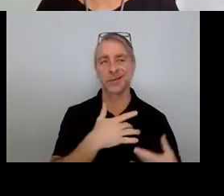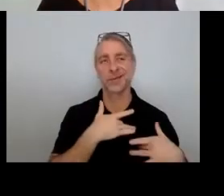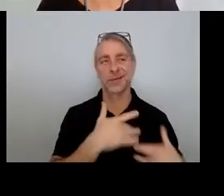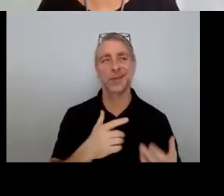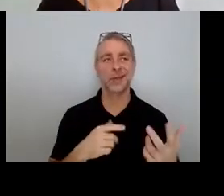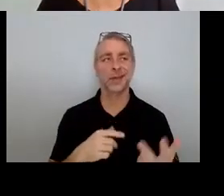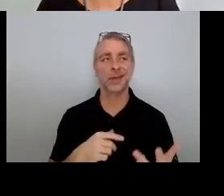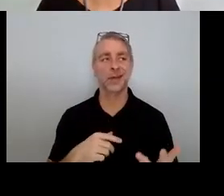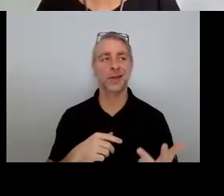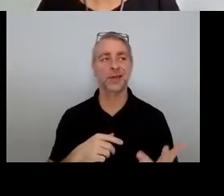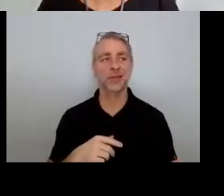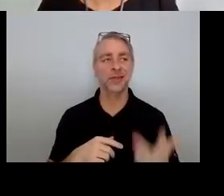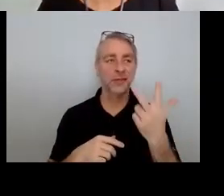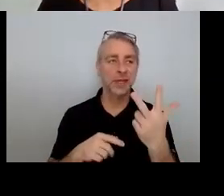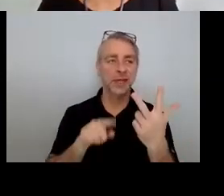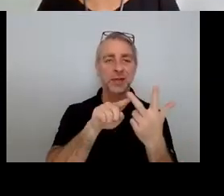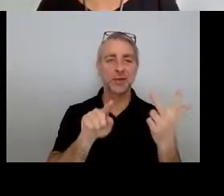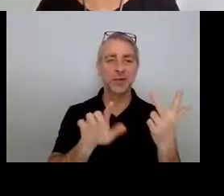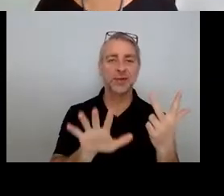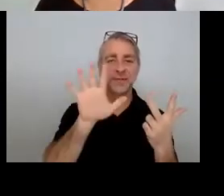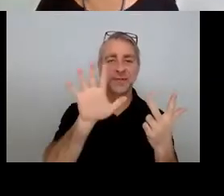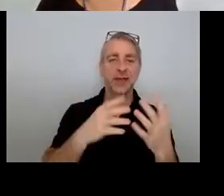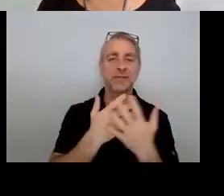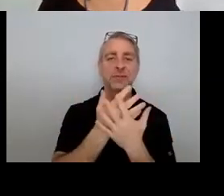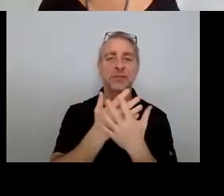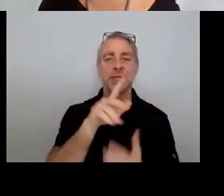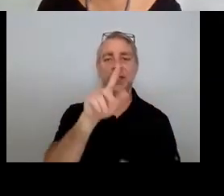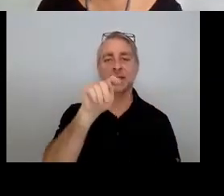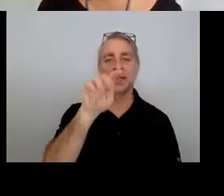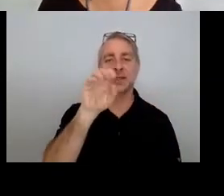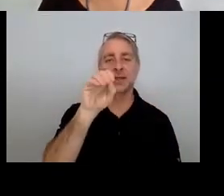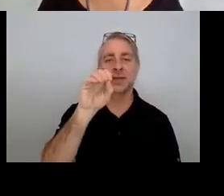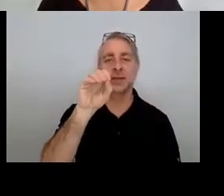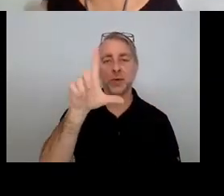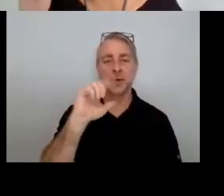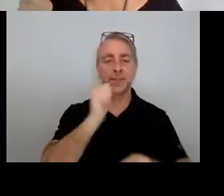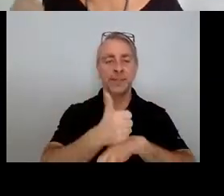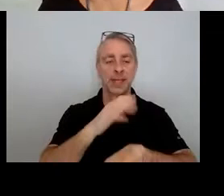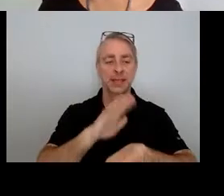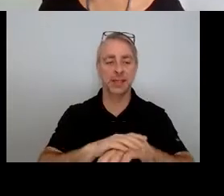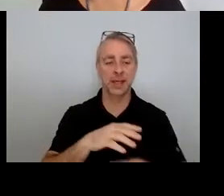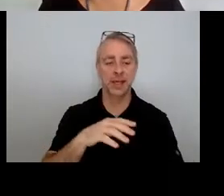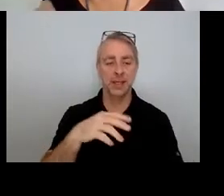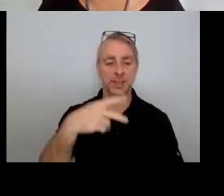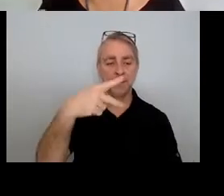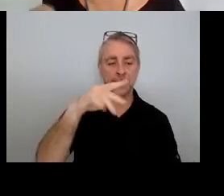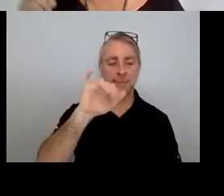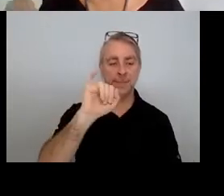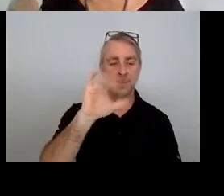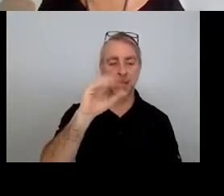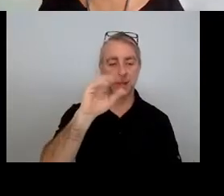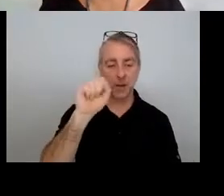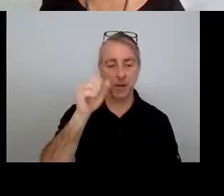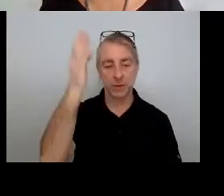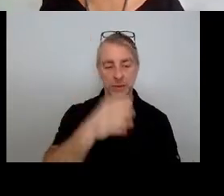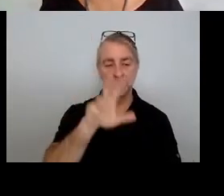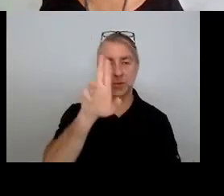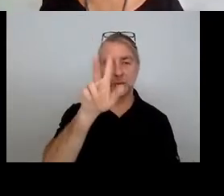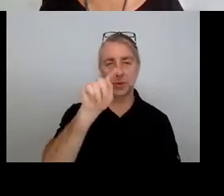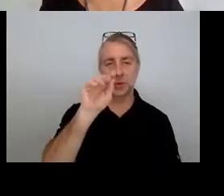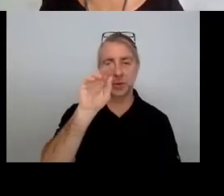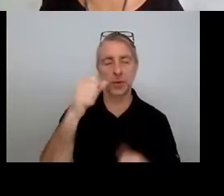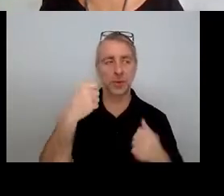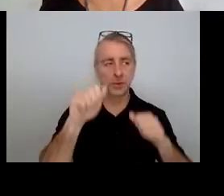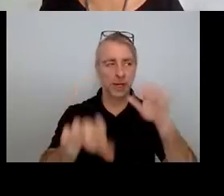item screening tool based on PICOS and UTOS to try to get to our final or near final set of